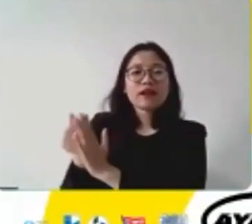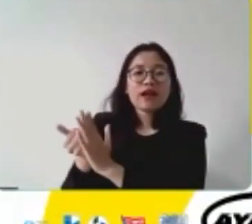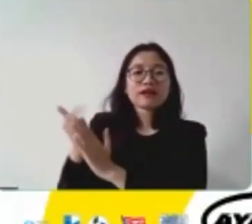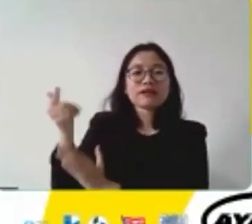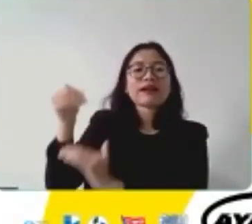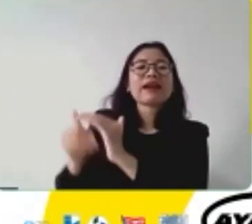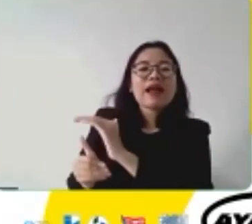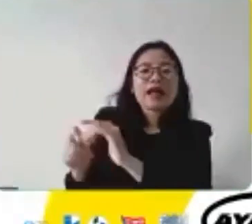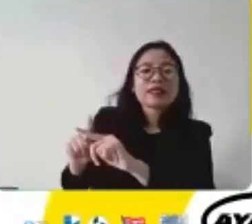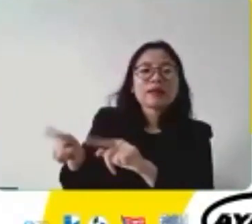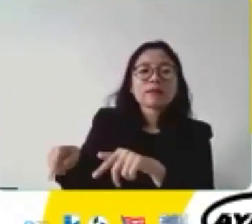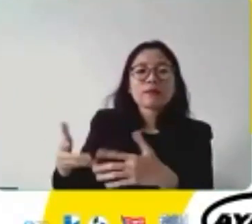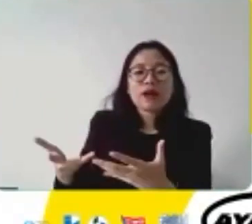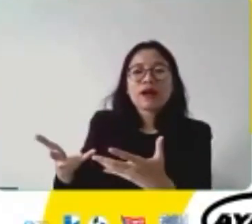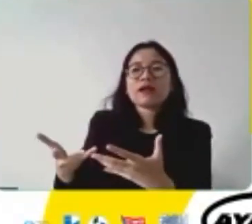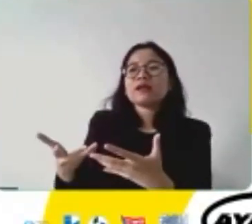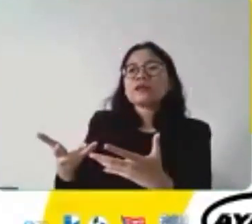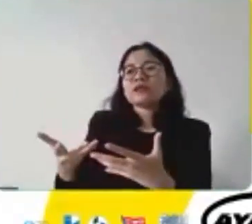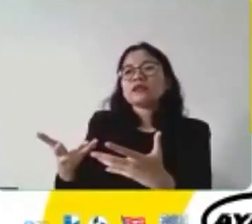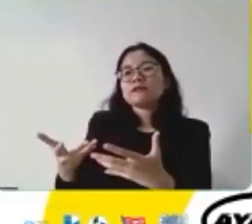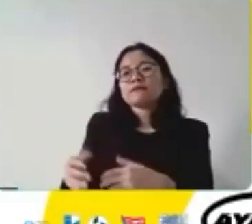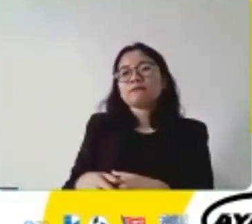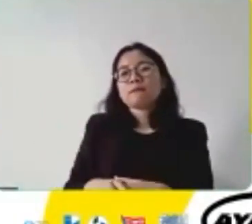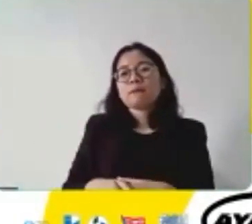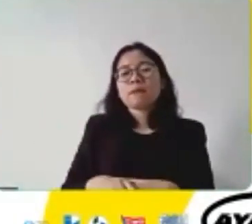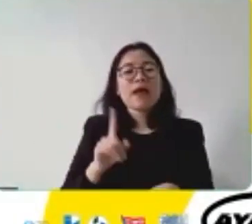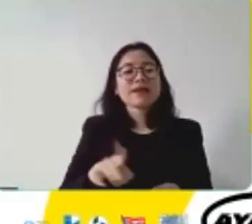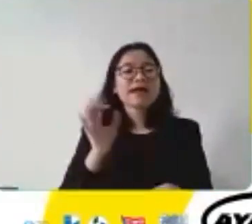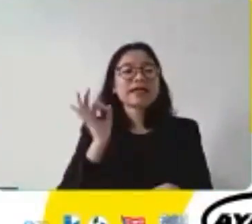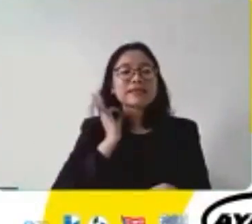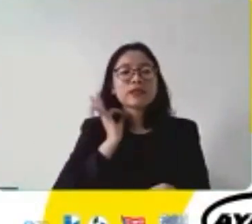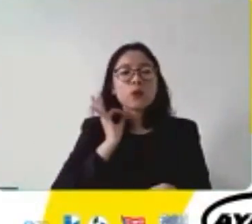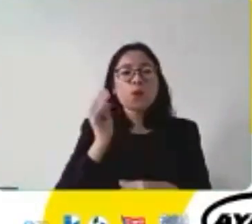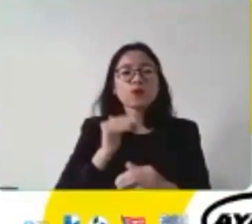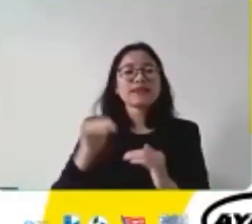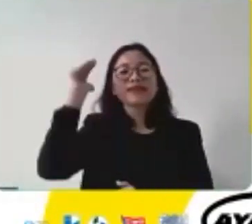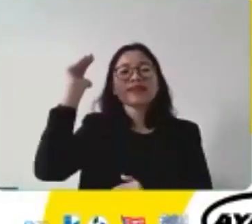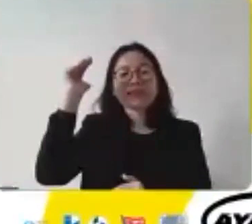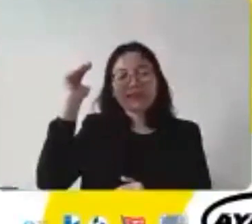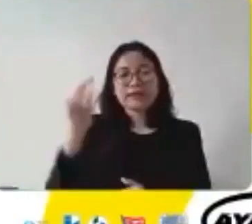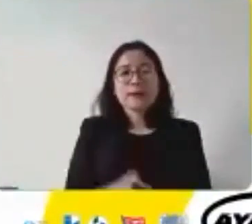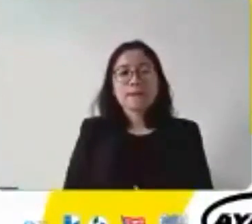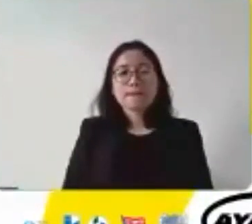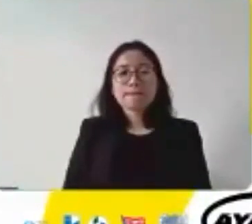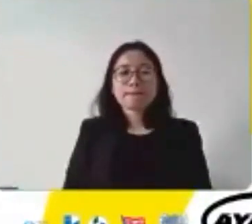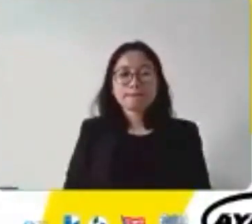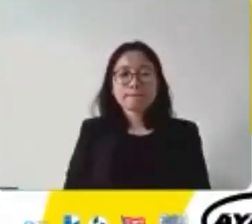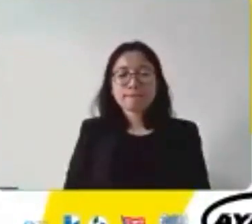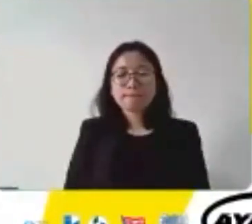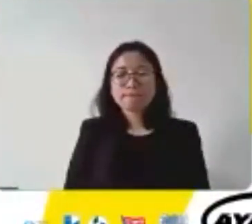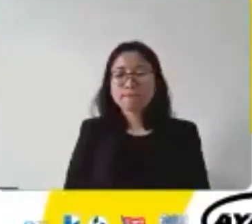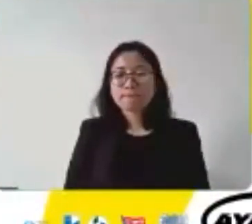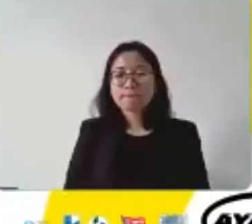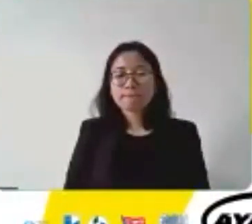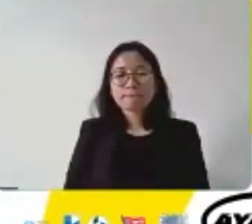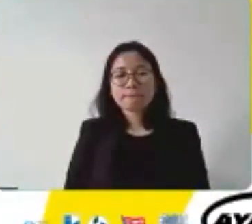low-income countries not only have higher risk factors for stroke, but they also have high levels of air pollution. So